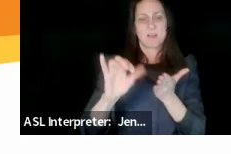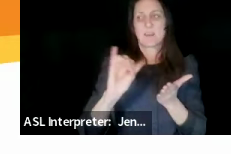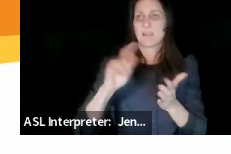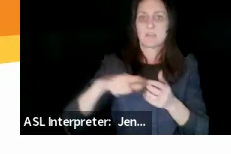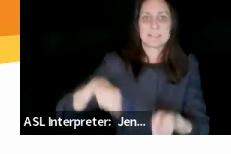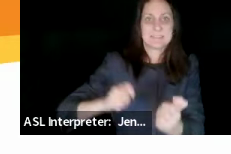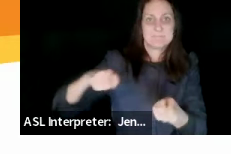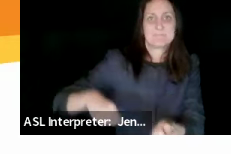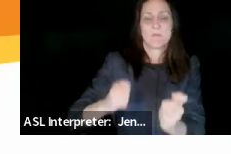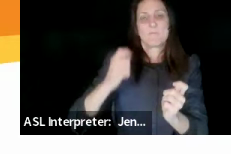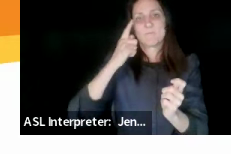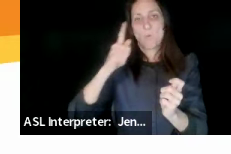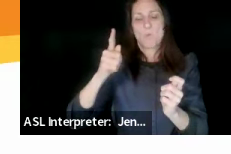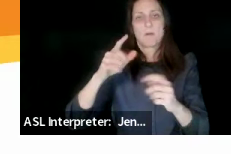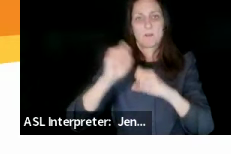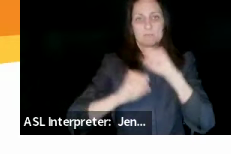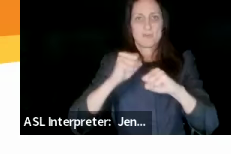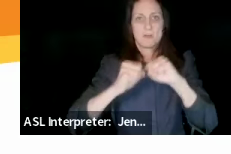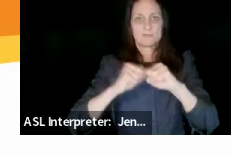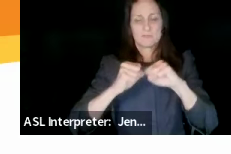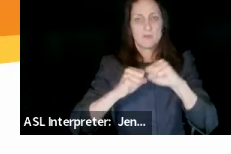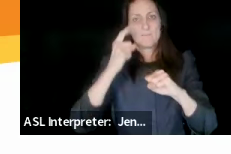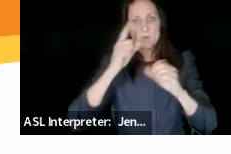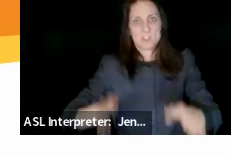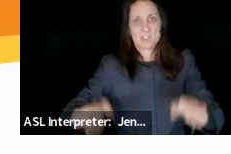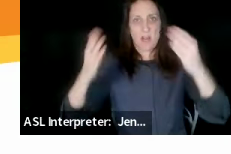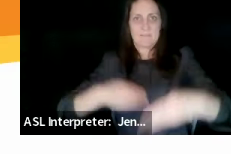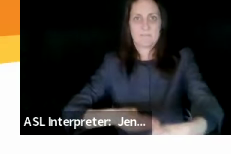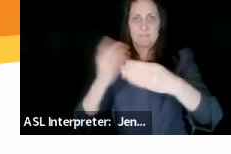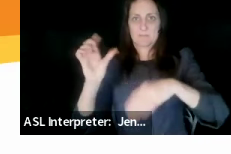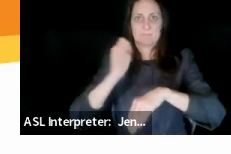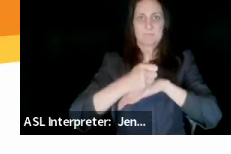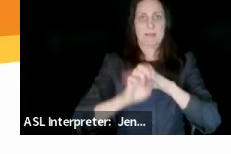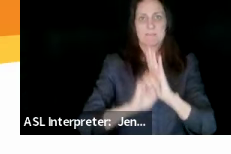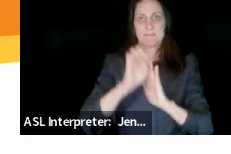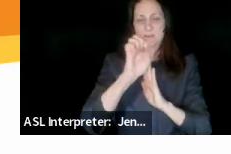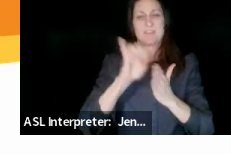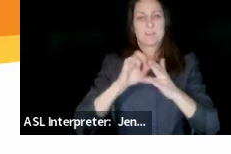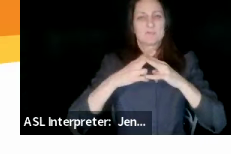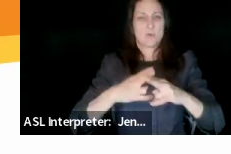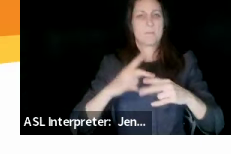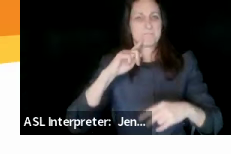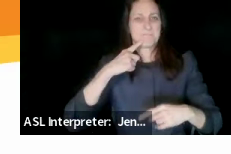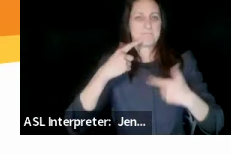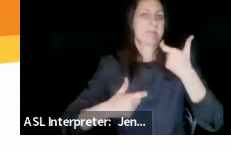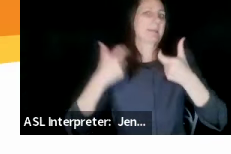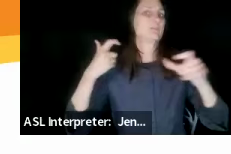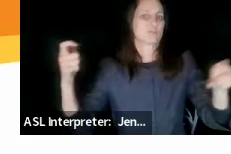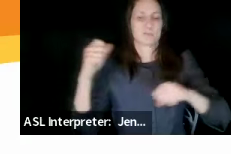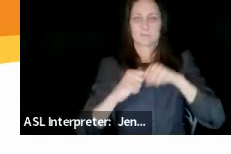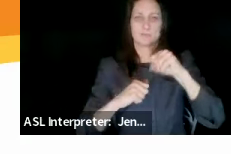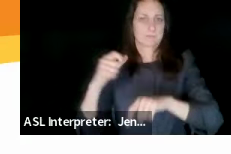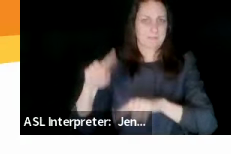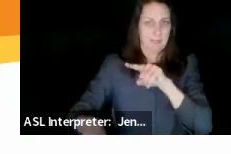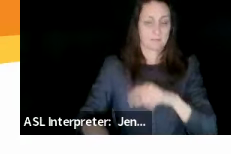an elevator or a shaft, as that will fall under major construction. We also want to note that capital improvements or